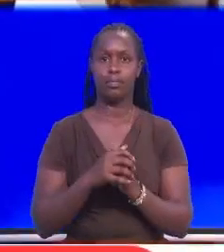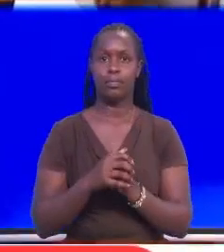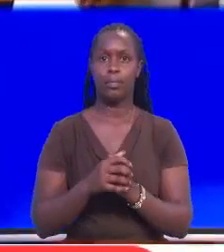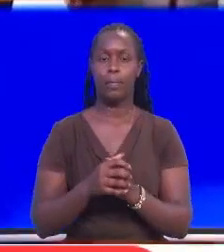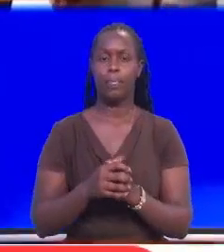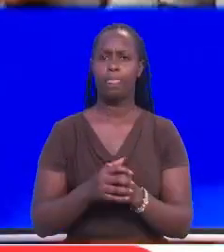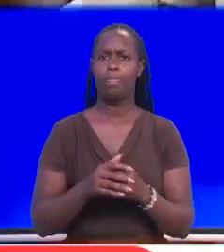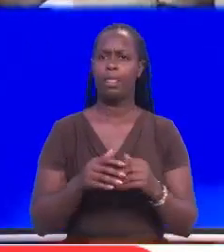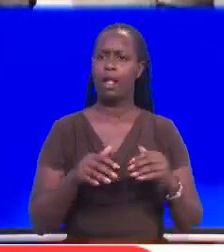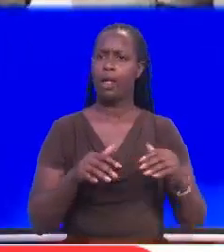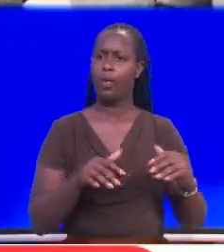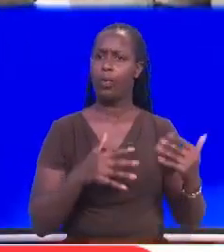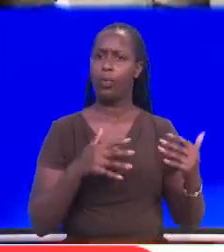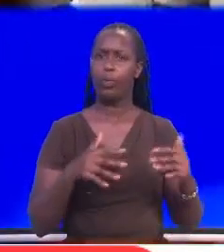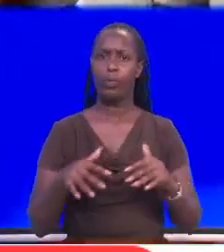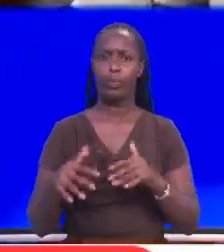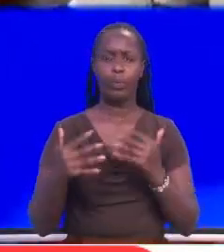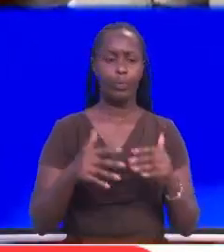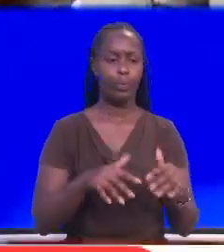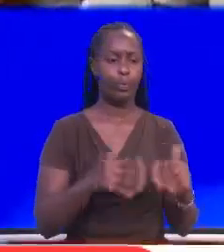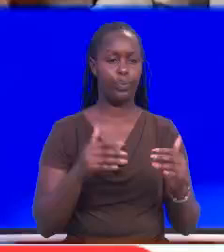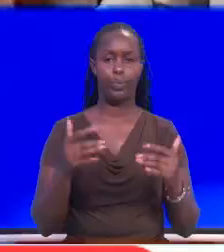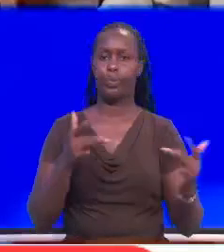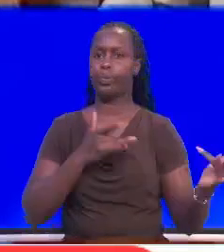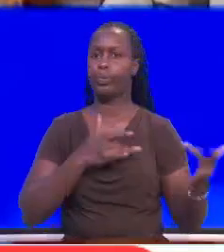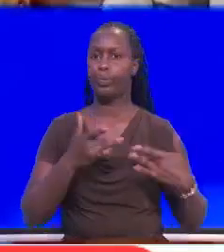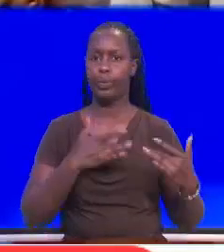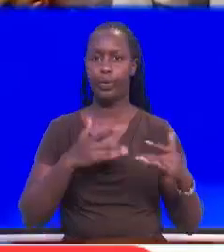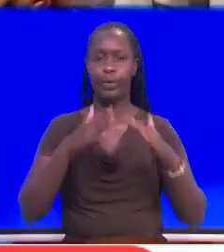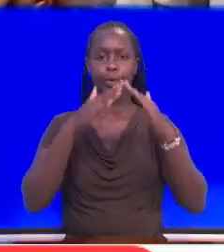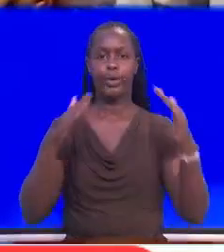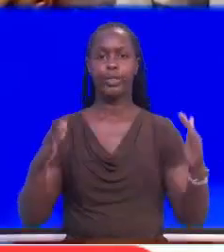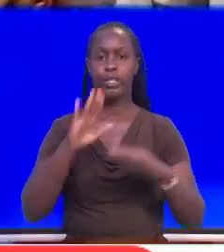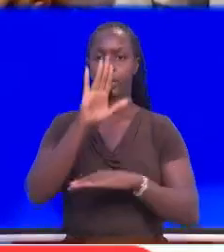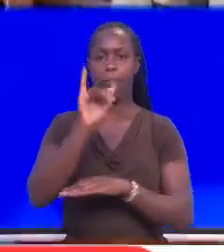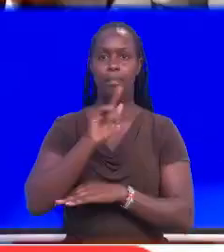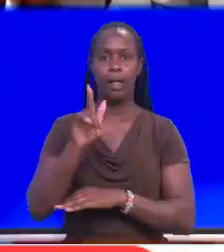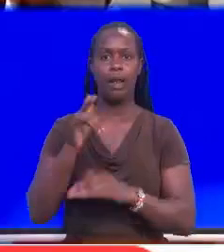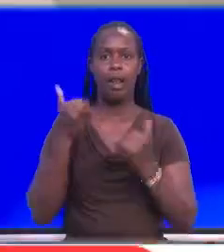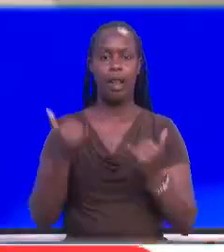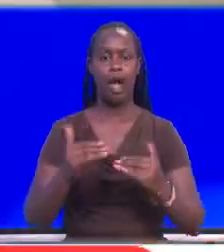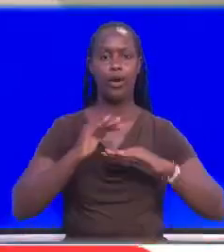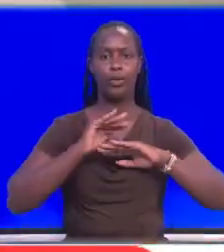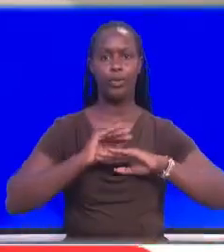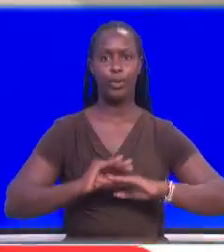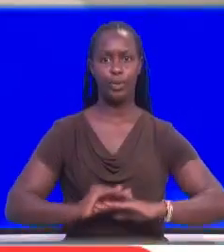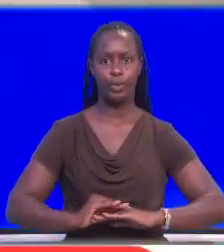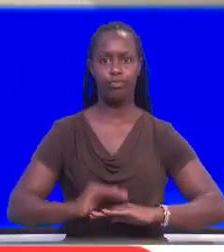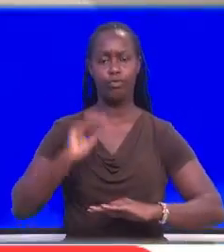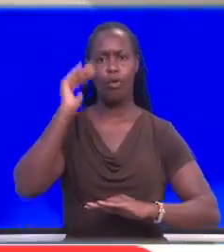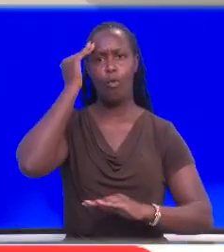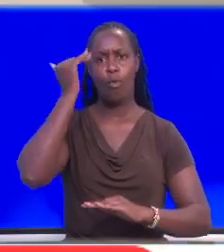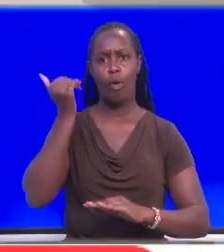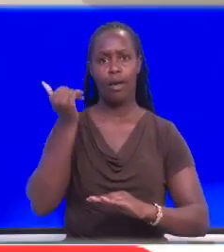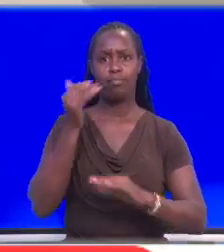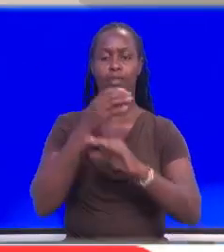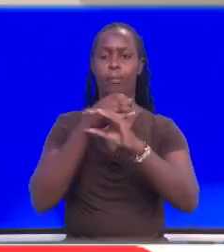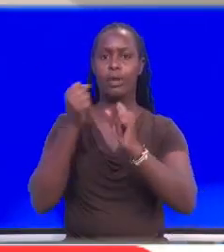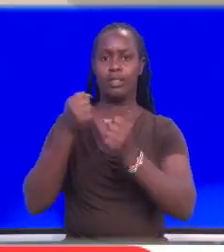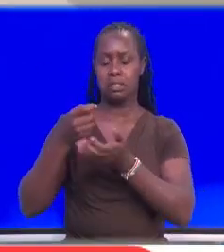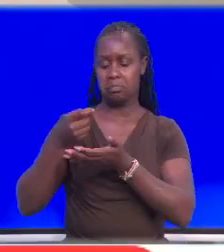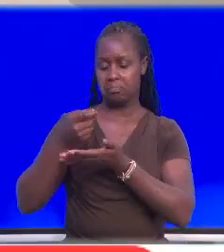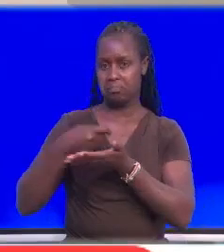The heated controversy surrounding the housing bill comes to rest after President William Ruto signed the bill into law on